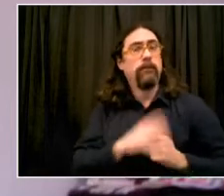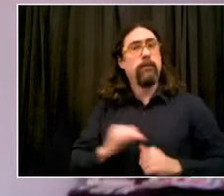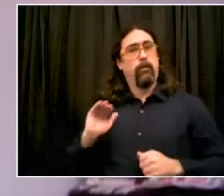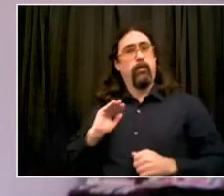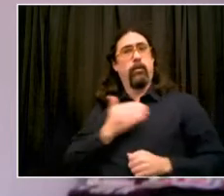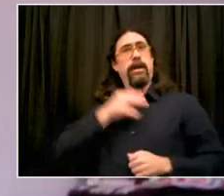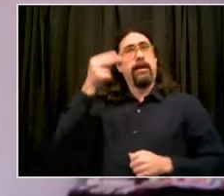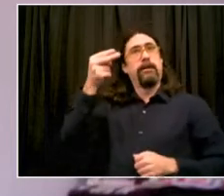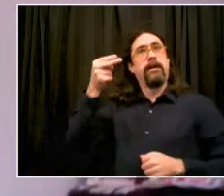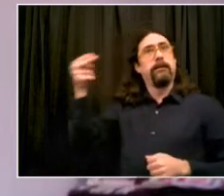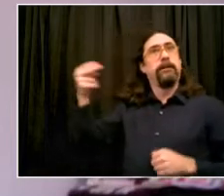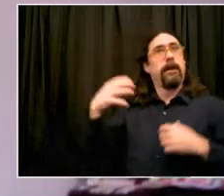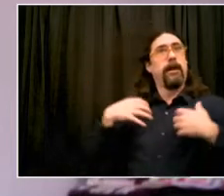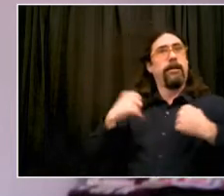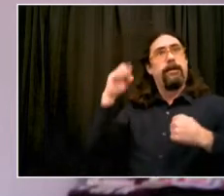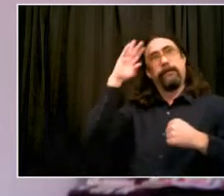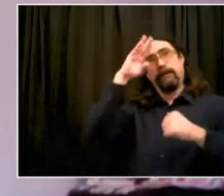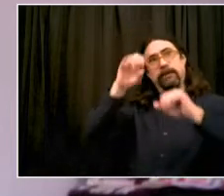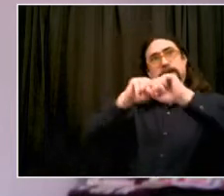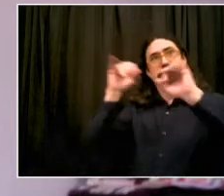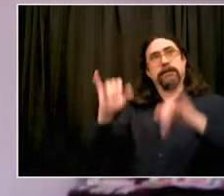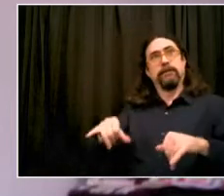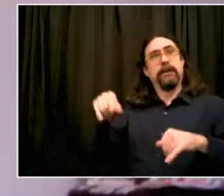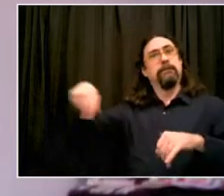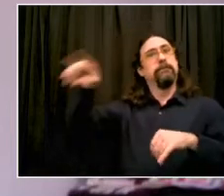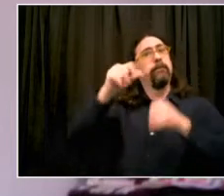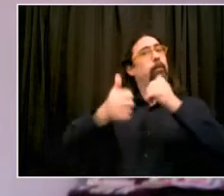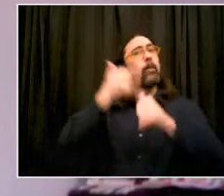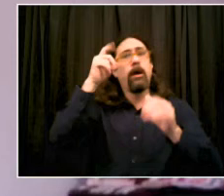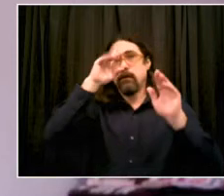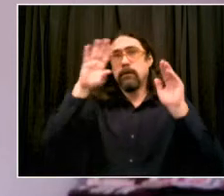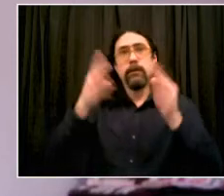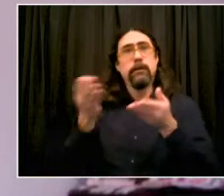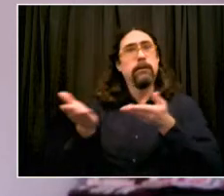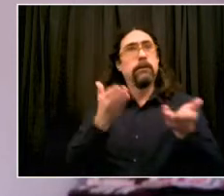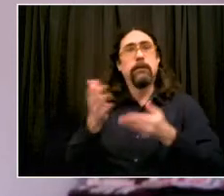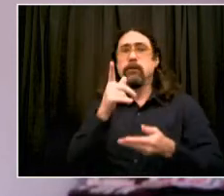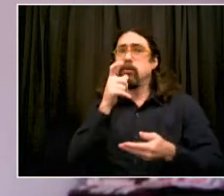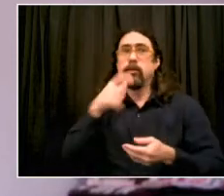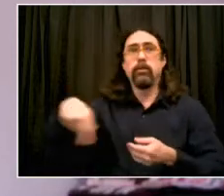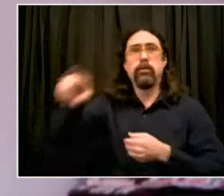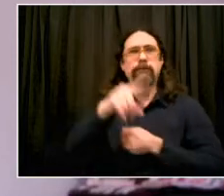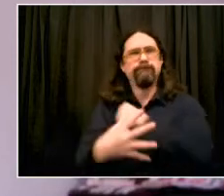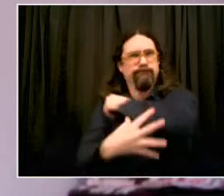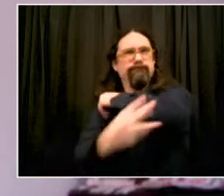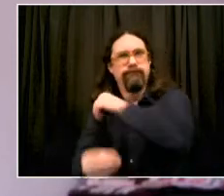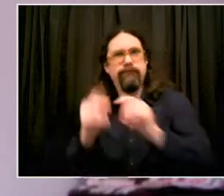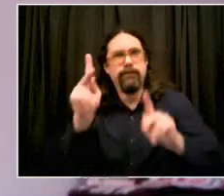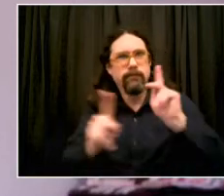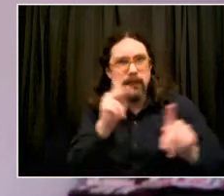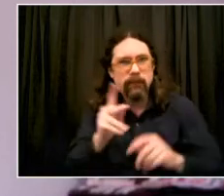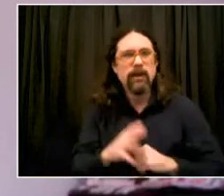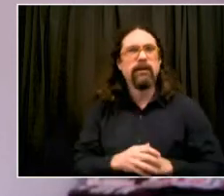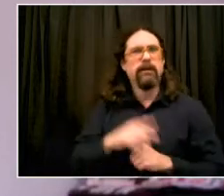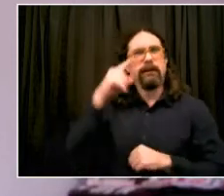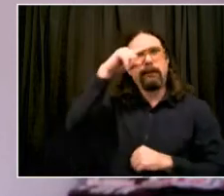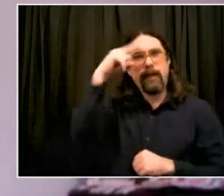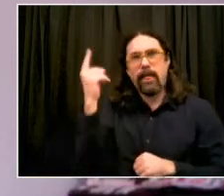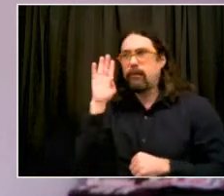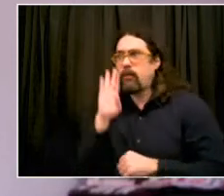of color. When we talk about the vaccination that's happening at H&H, it's not just